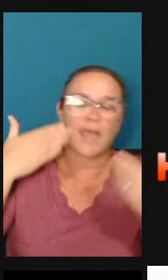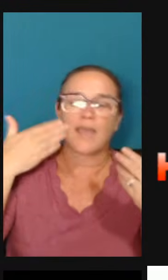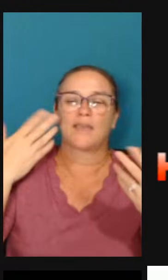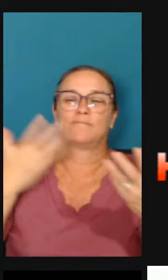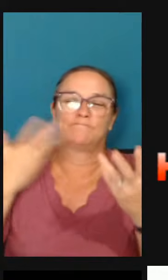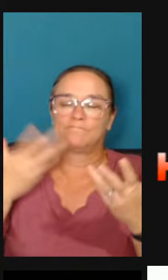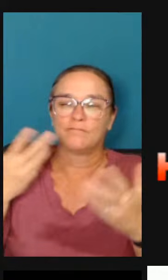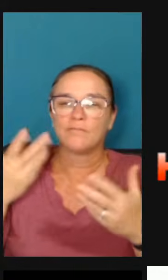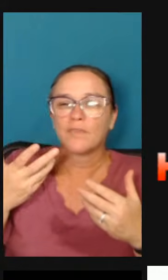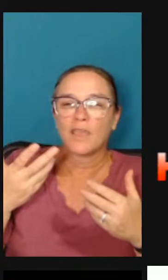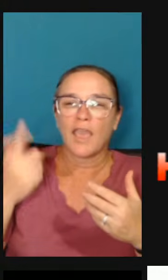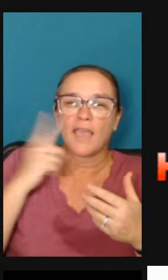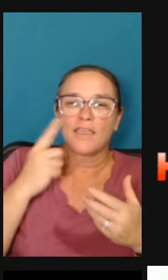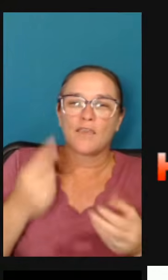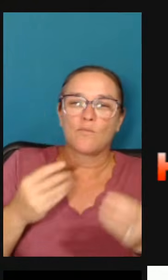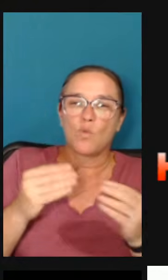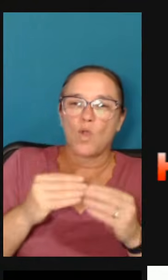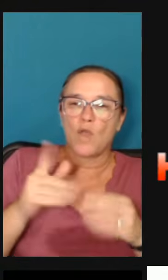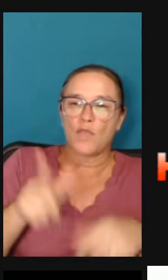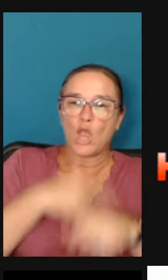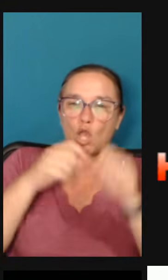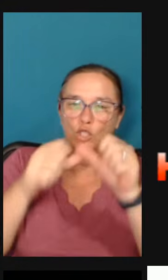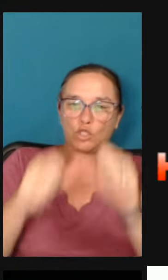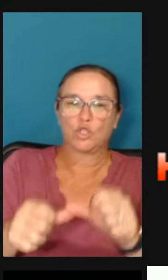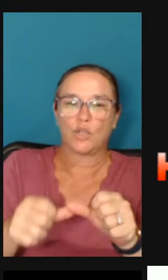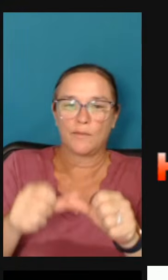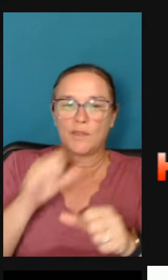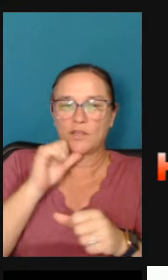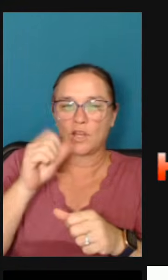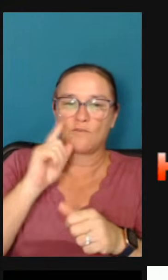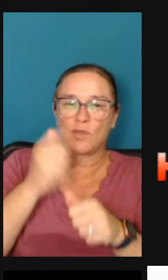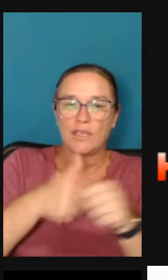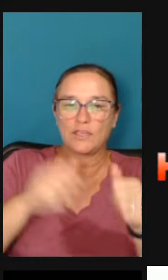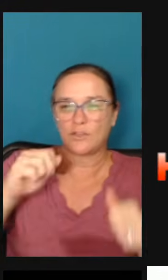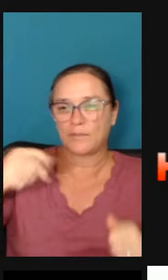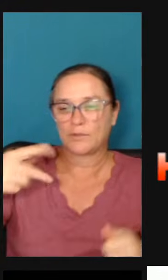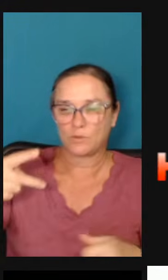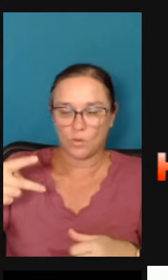so on the long-term pattern rather than an episode to episode.